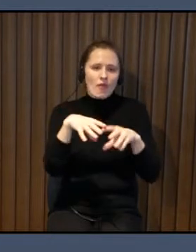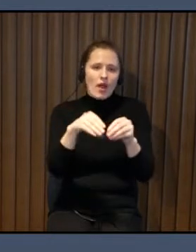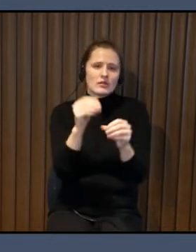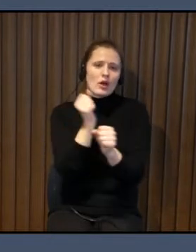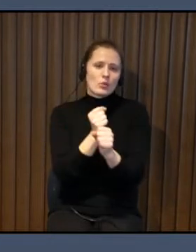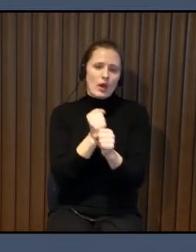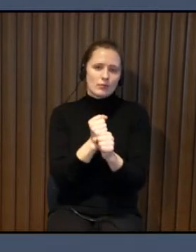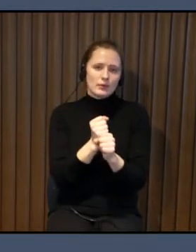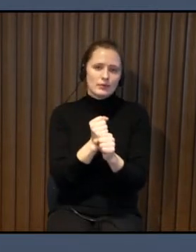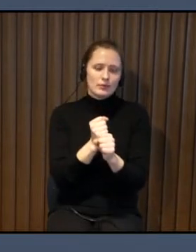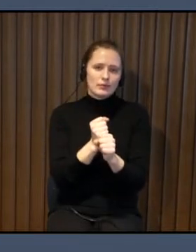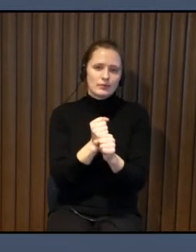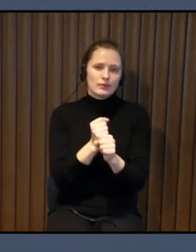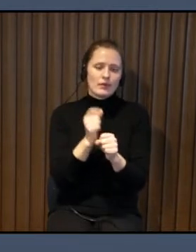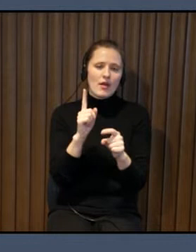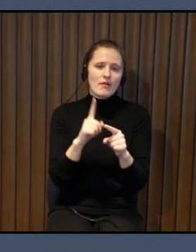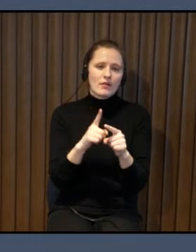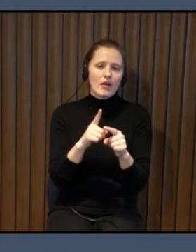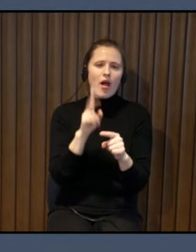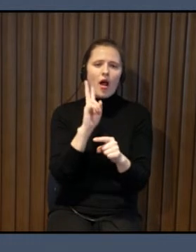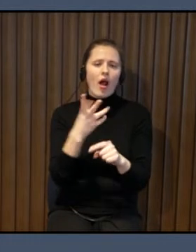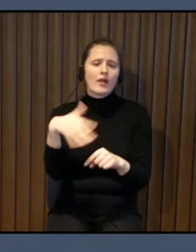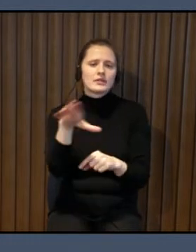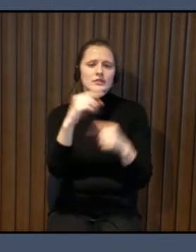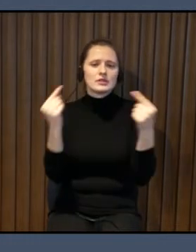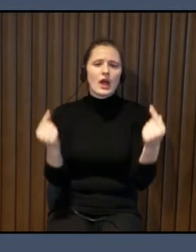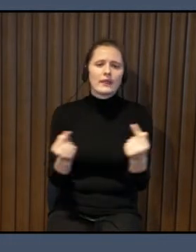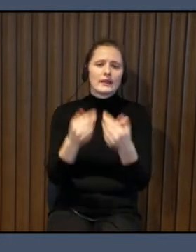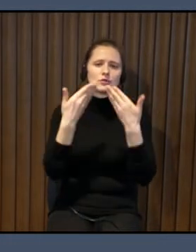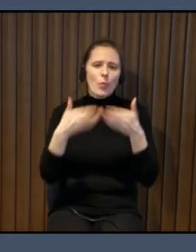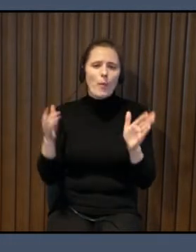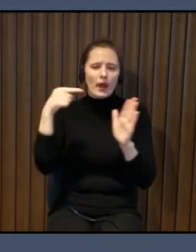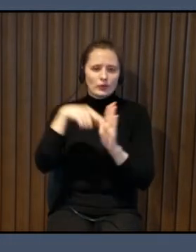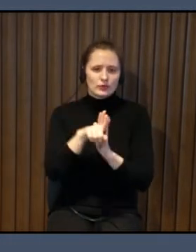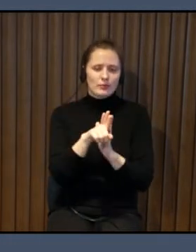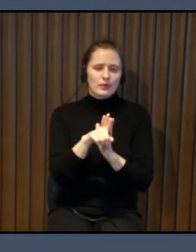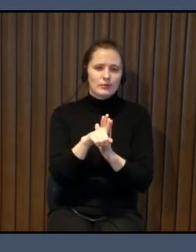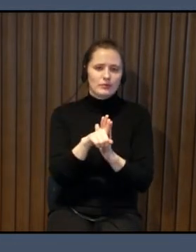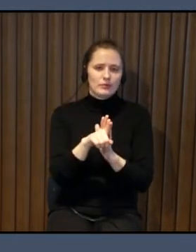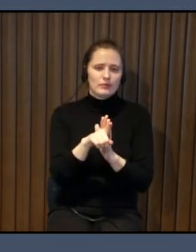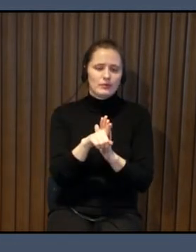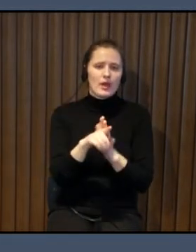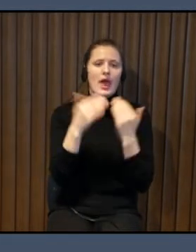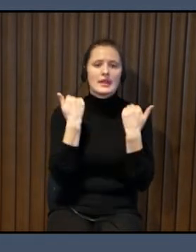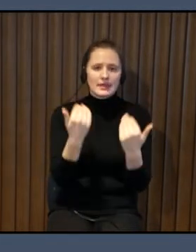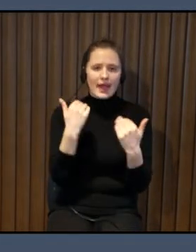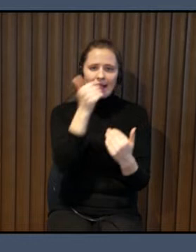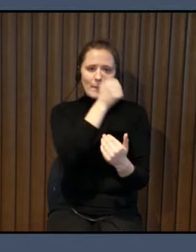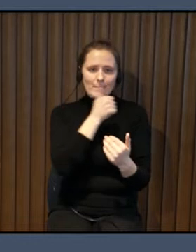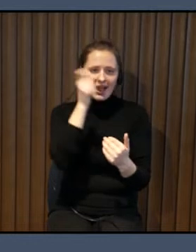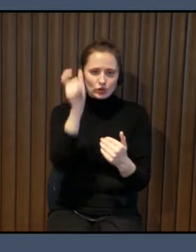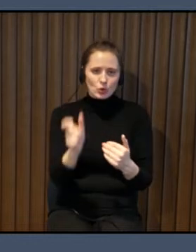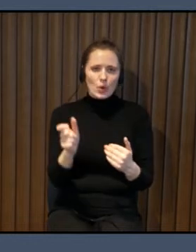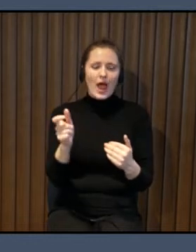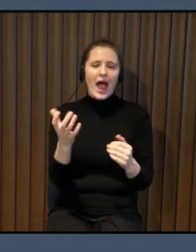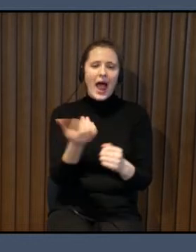to forbid him or her to enter an event because that is a breach of human